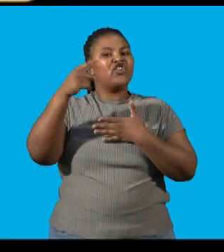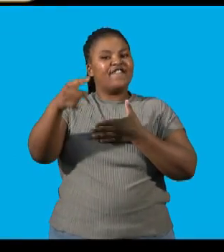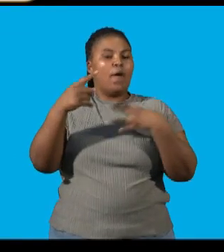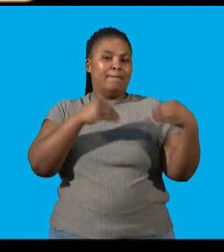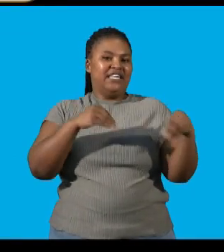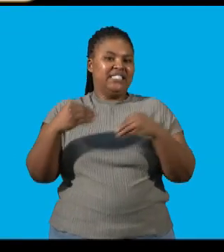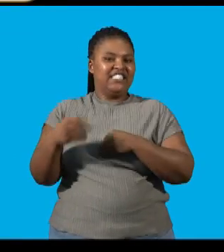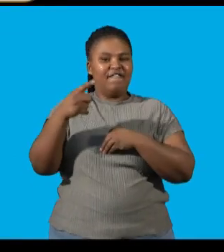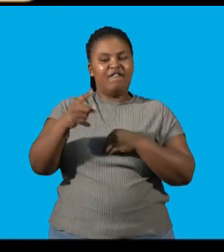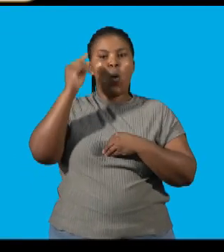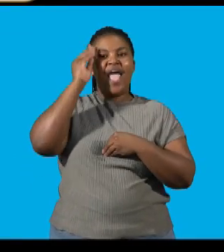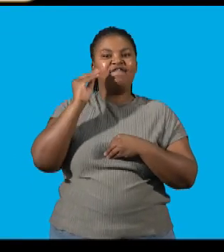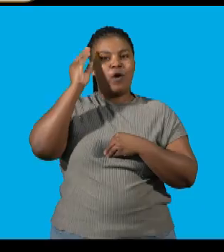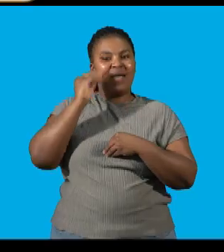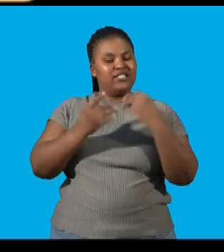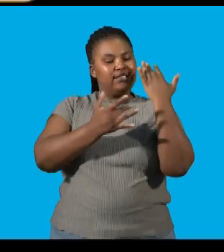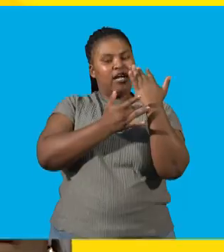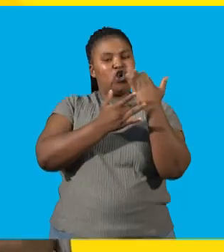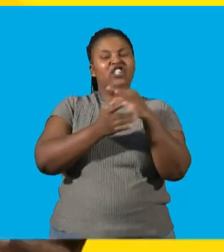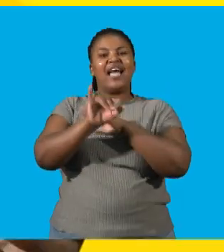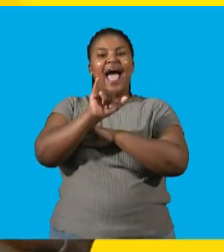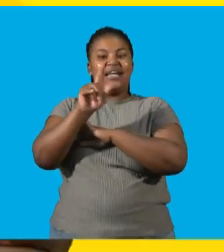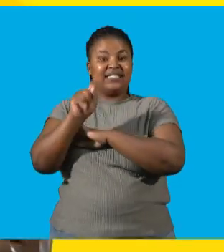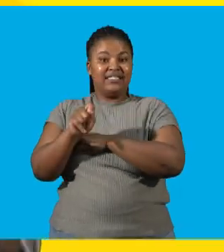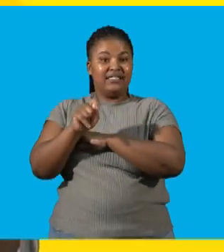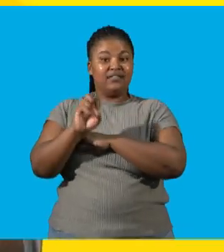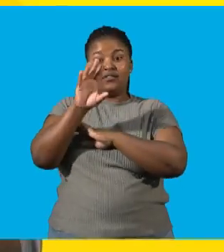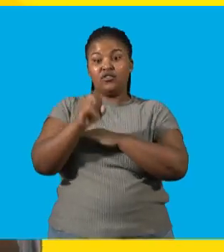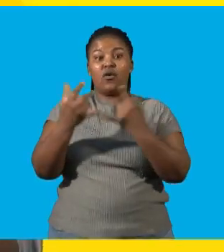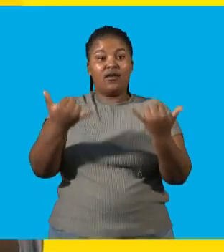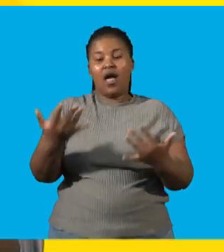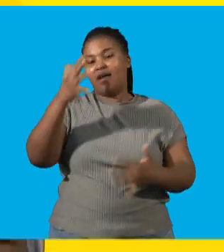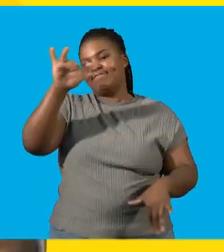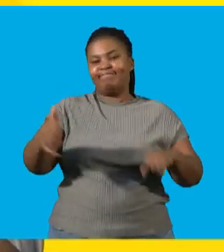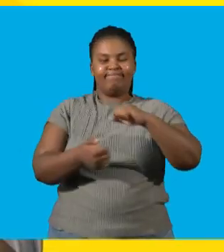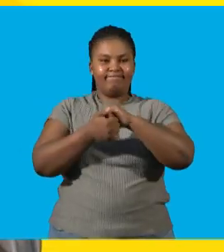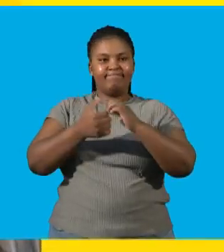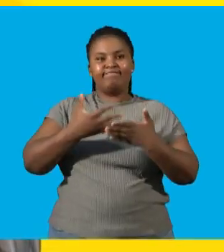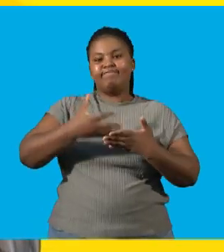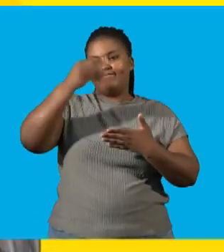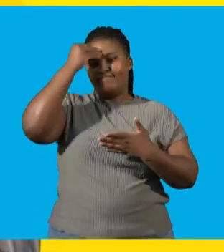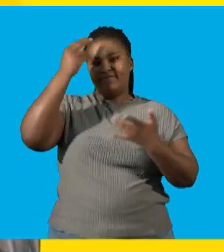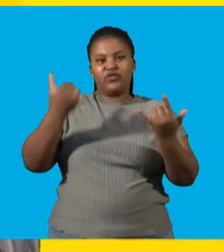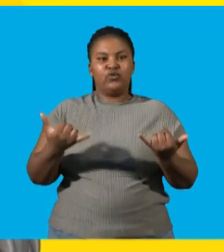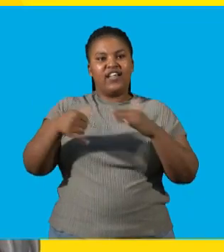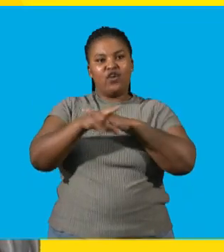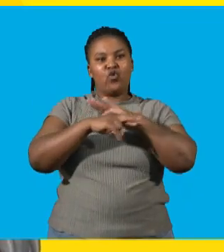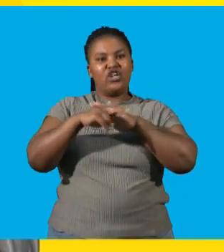in information technology. So this concludes our lesson on